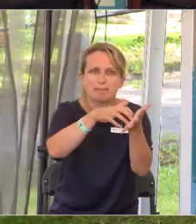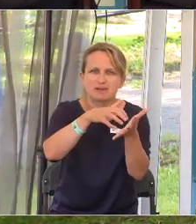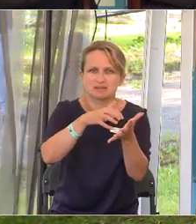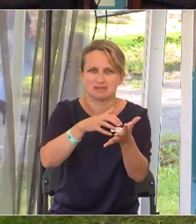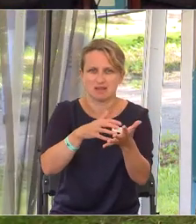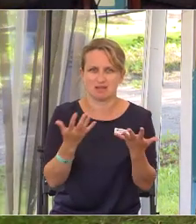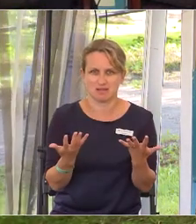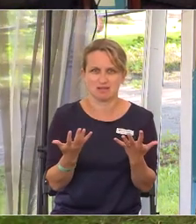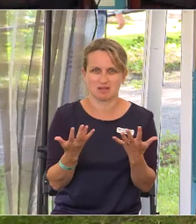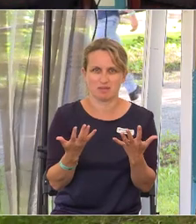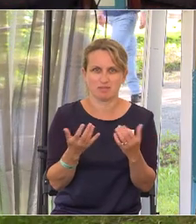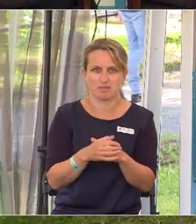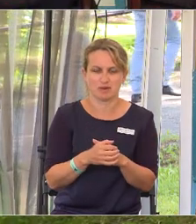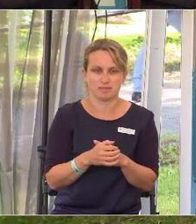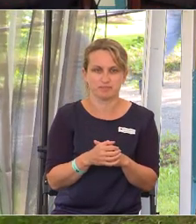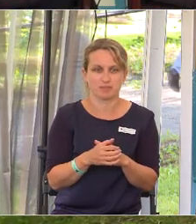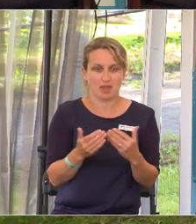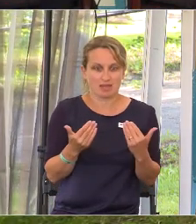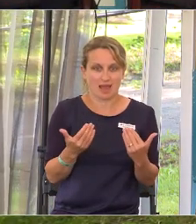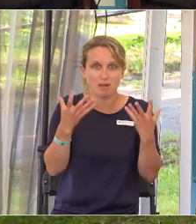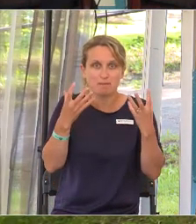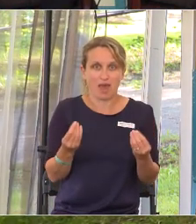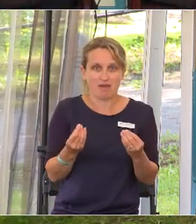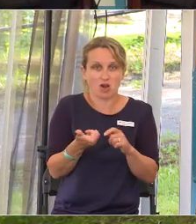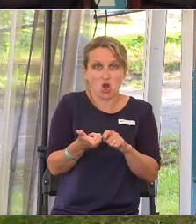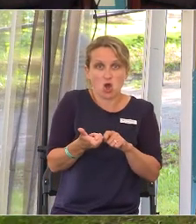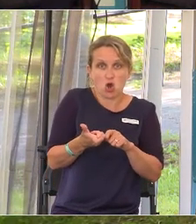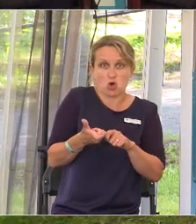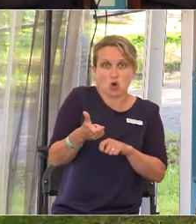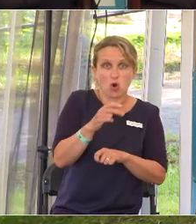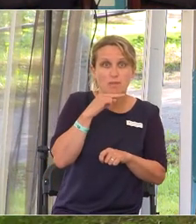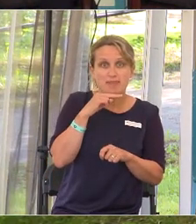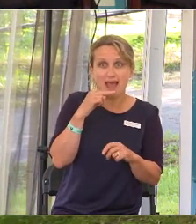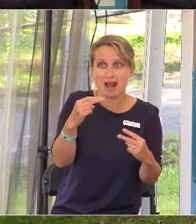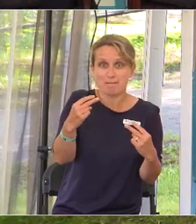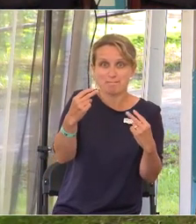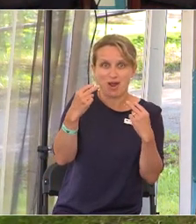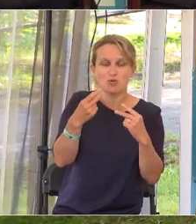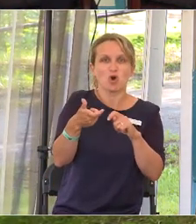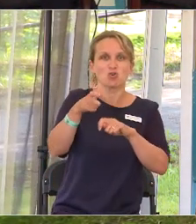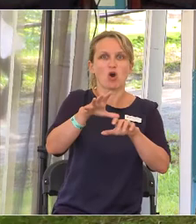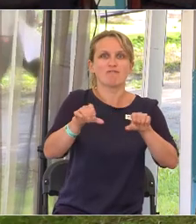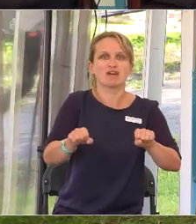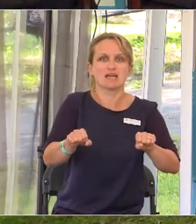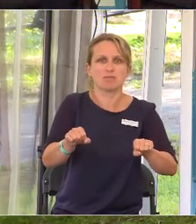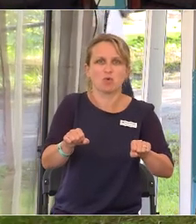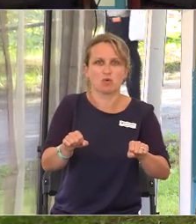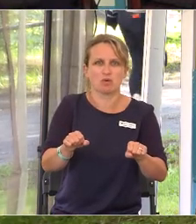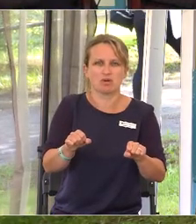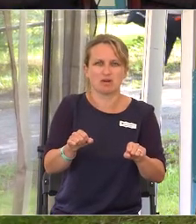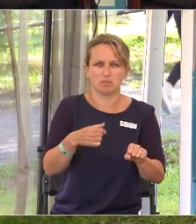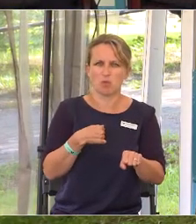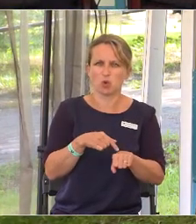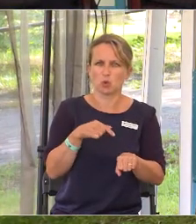more attention you can get, the more money you have. It's not about money, it's about the attention. So I do believe that some authors